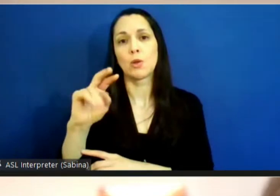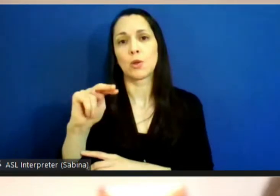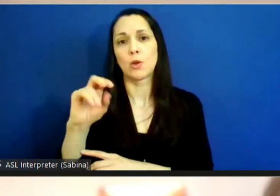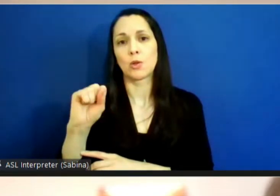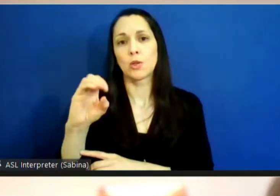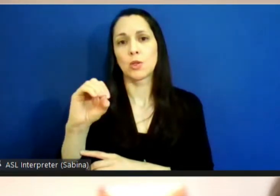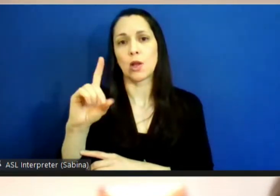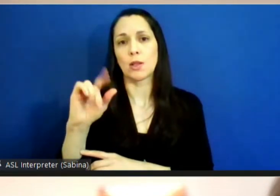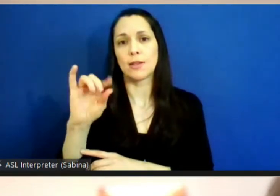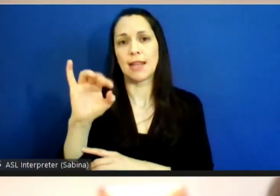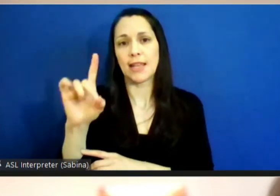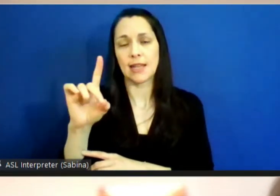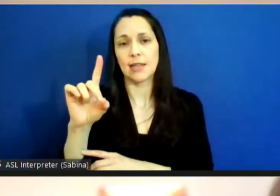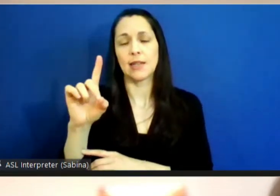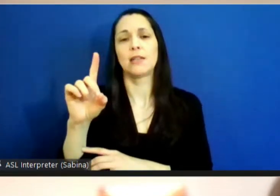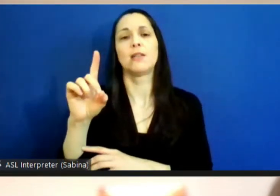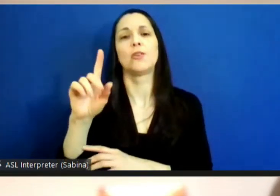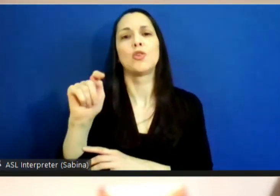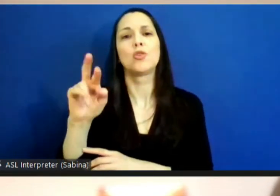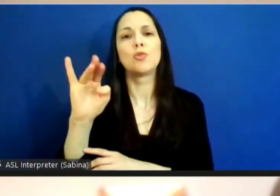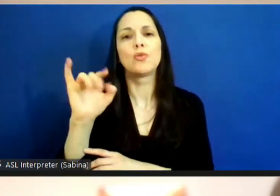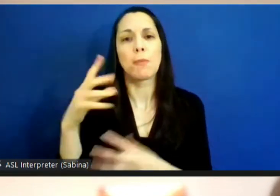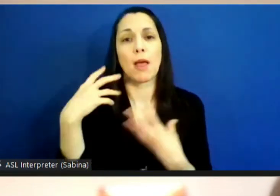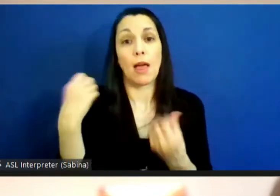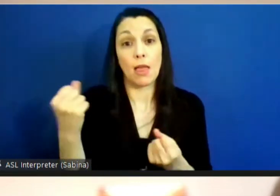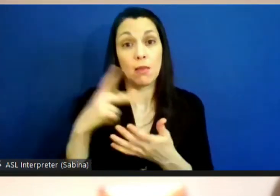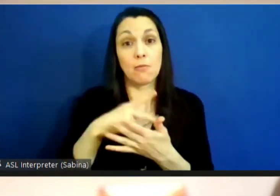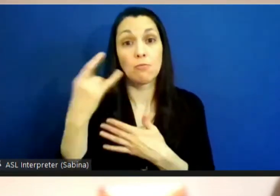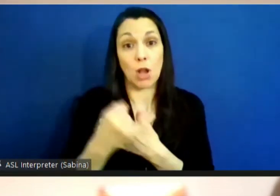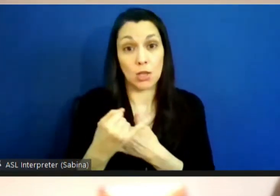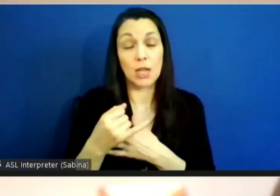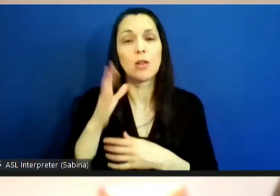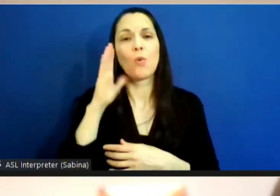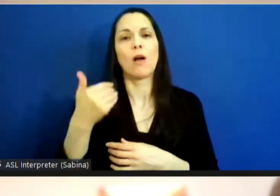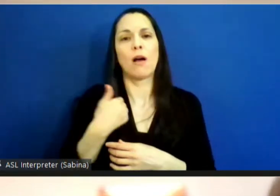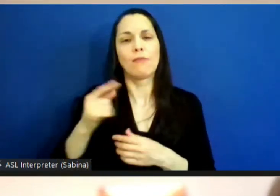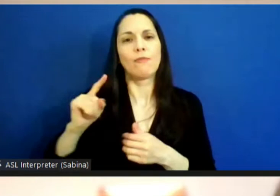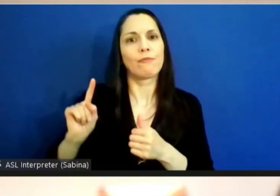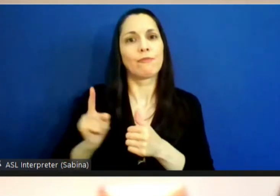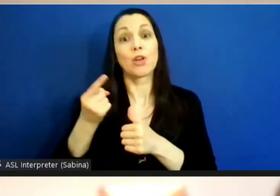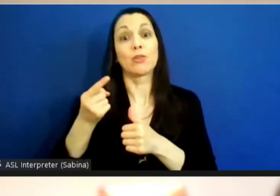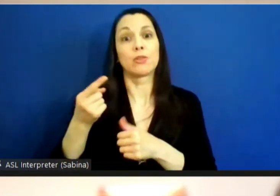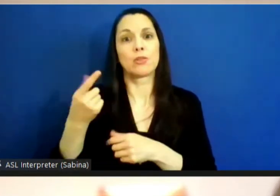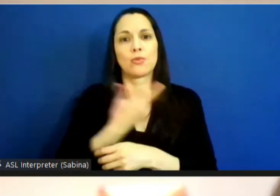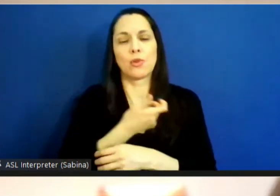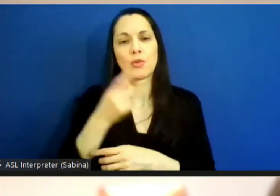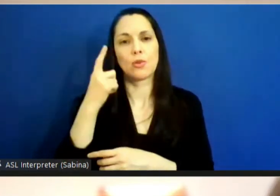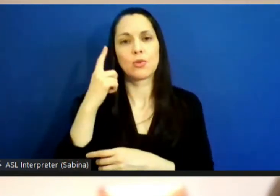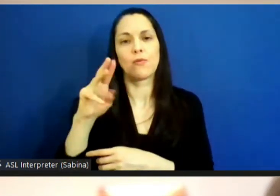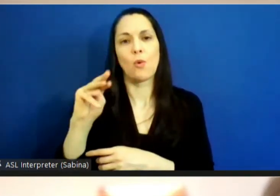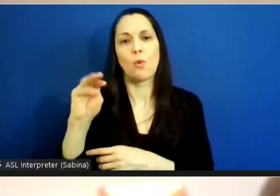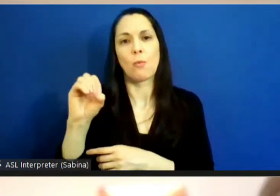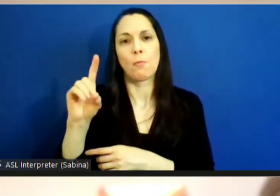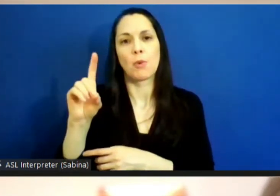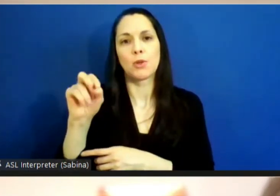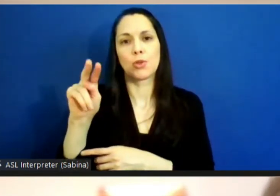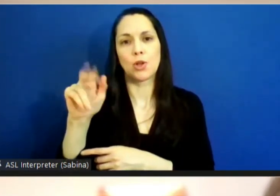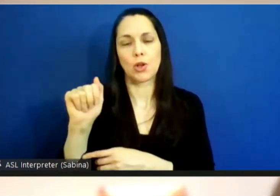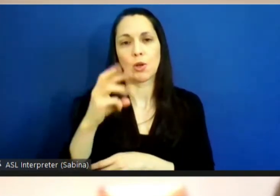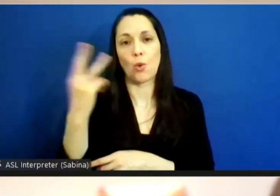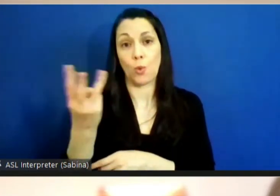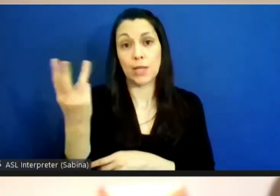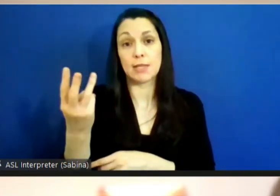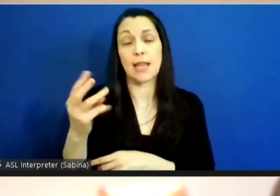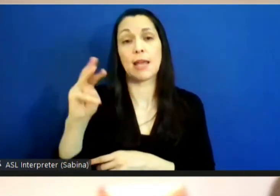will have Moderna first dose clinic on Wednesday, the 5th of May in the